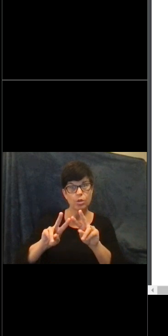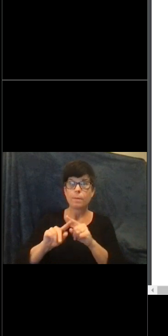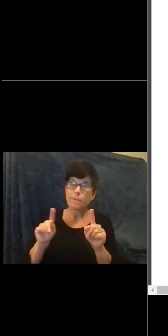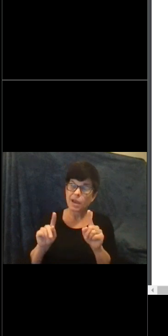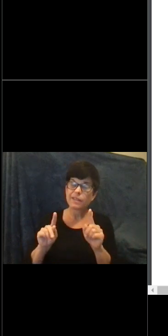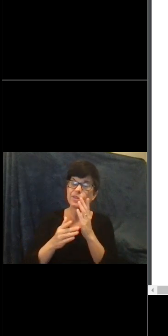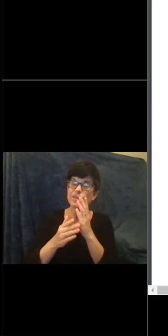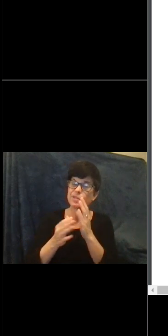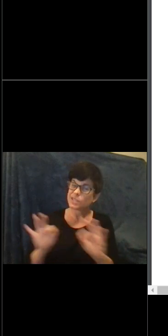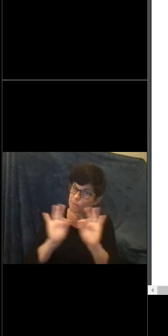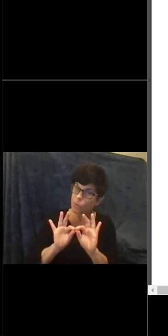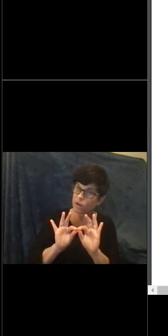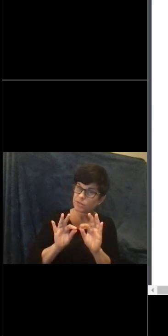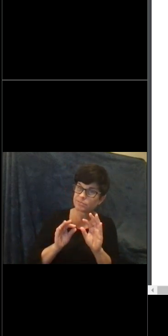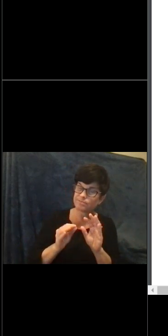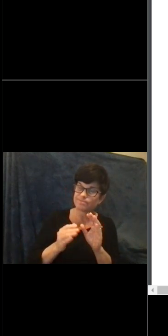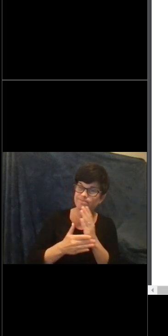that's necessary to